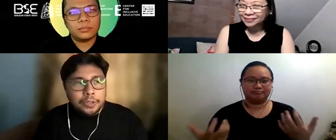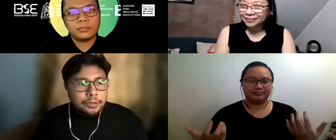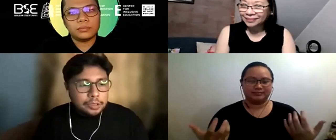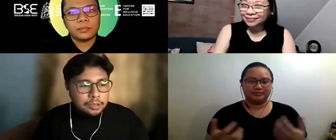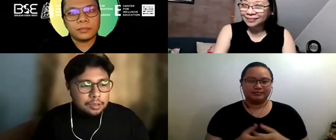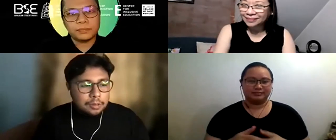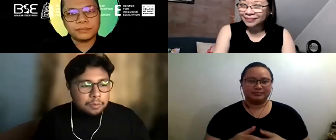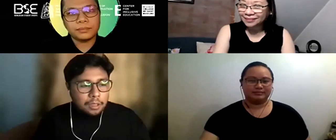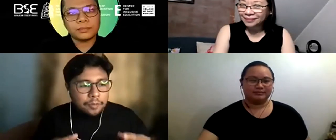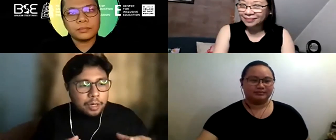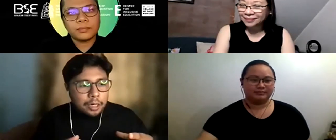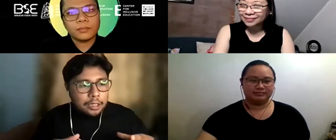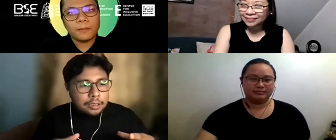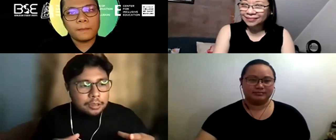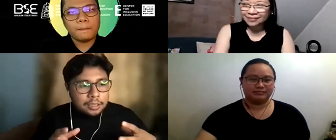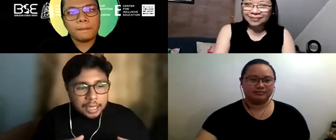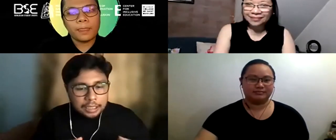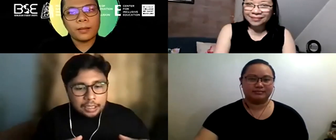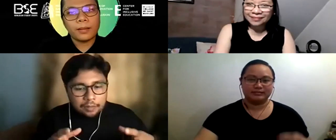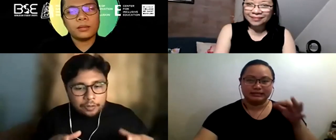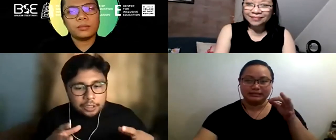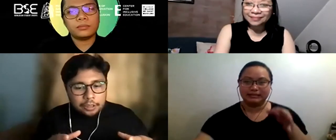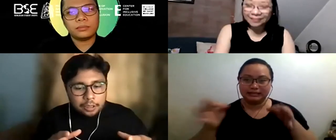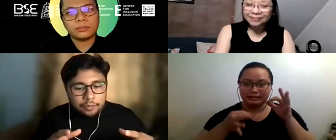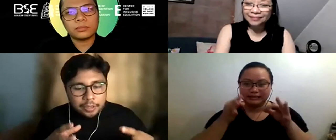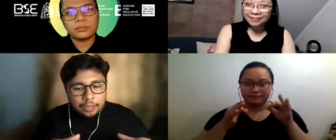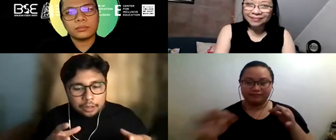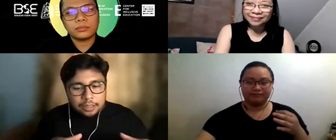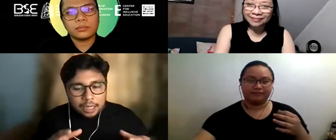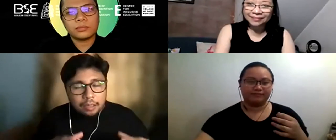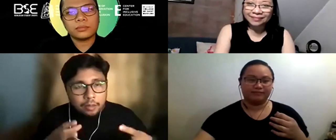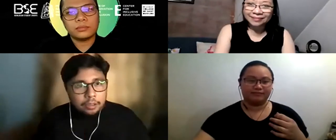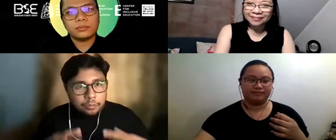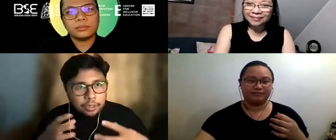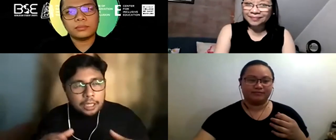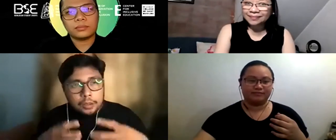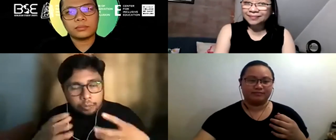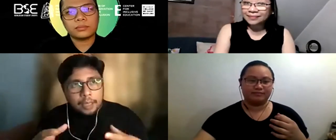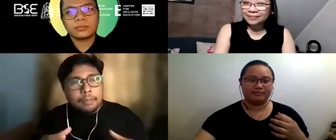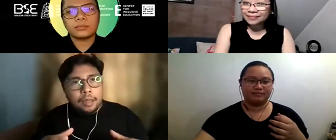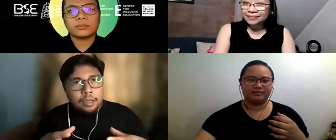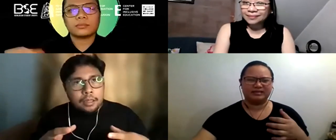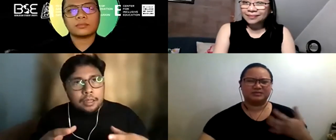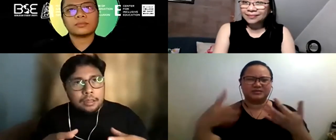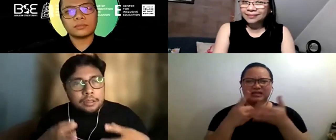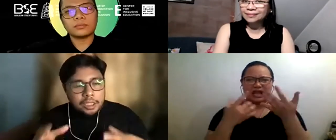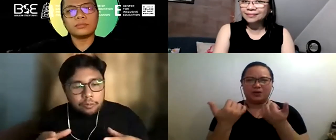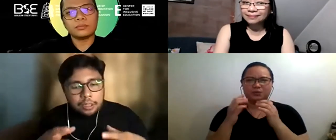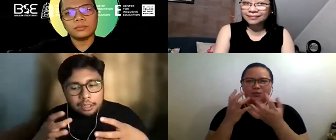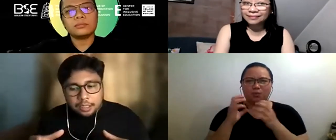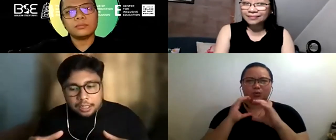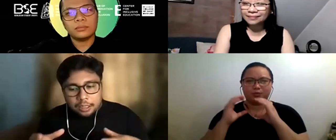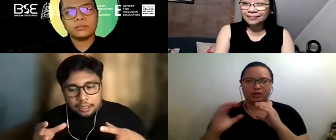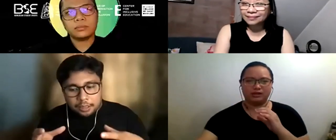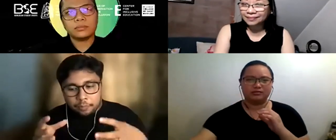because if you are designing, if you're trying to design the way you communicate to them, then genuine